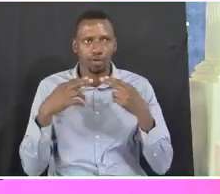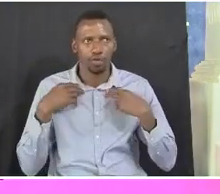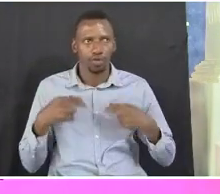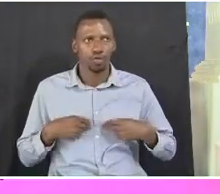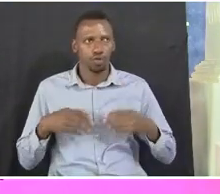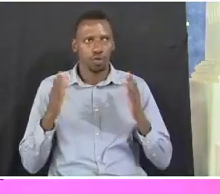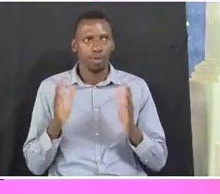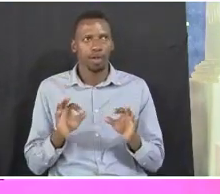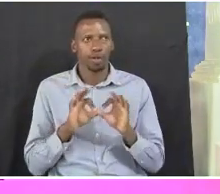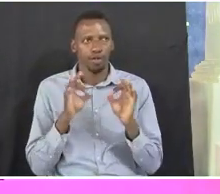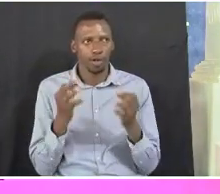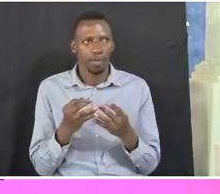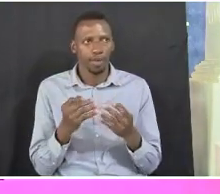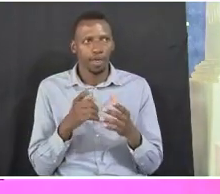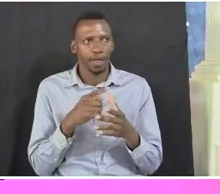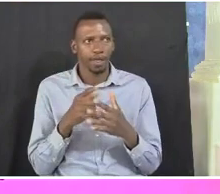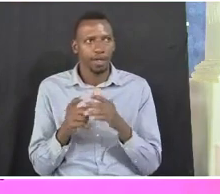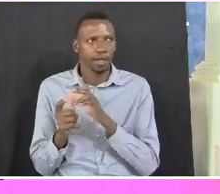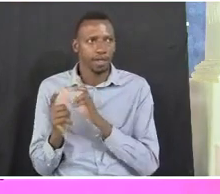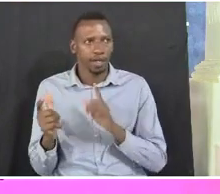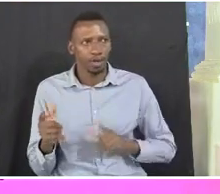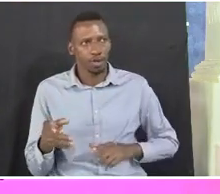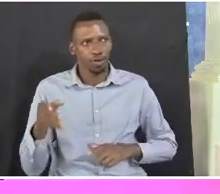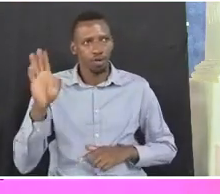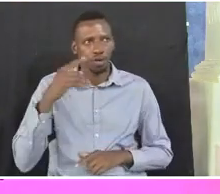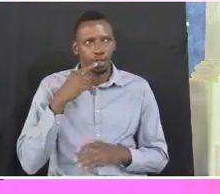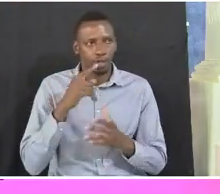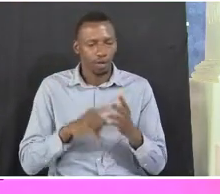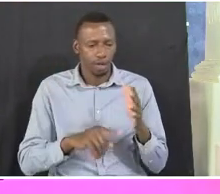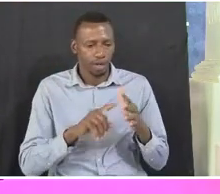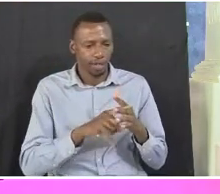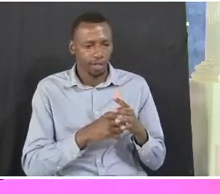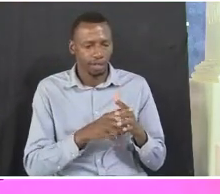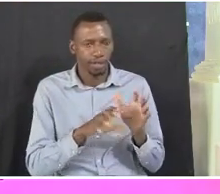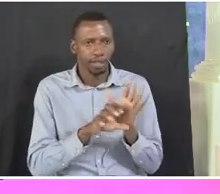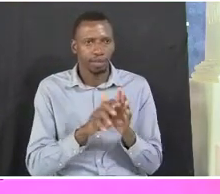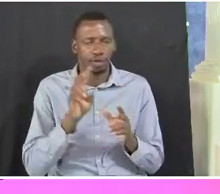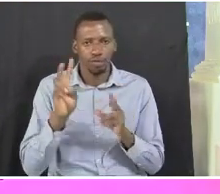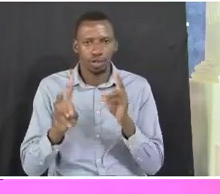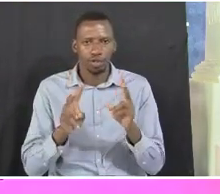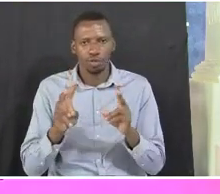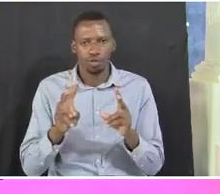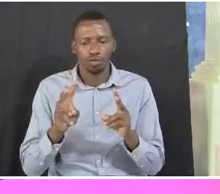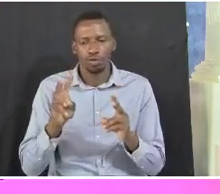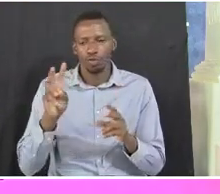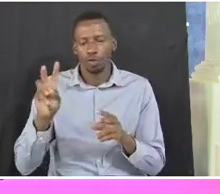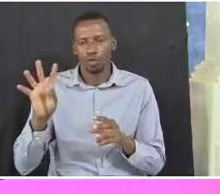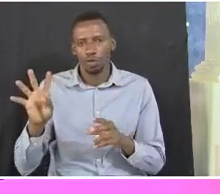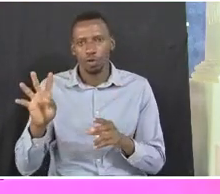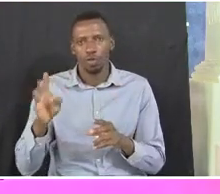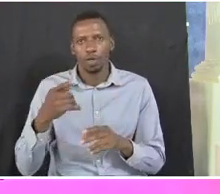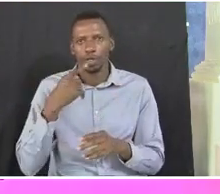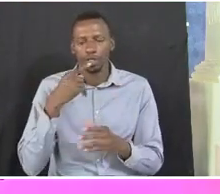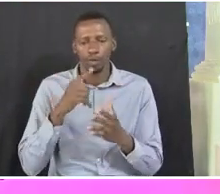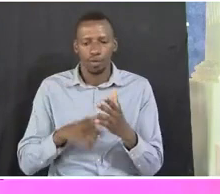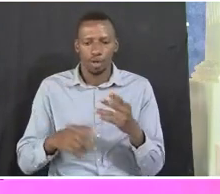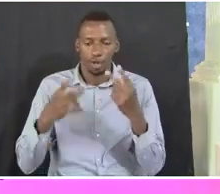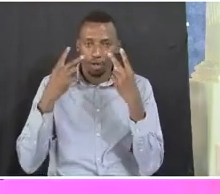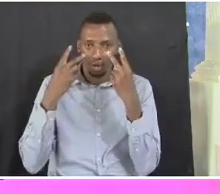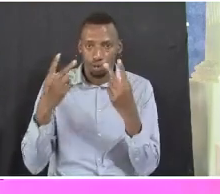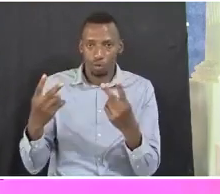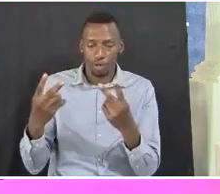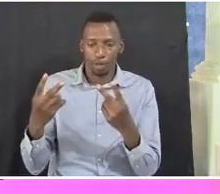the Lord God said in Genesis 3 verse 22 to 24, then the Lord God said, behold, the